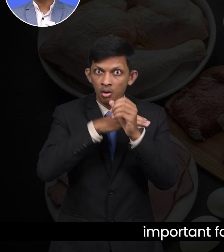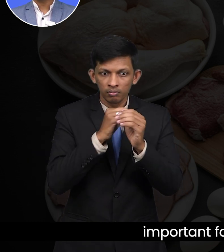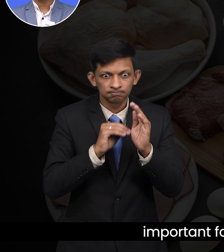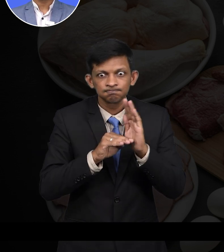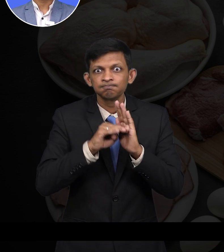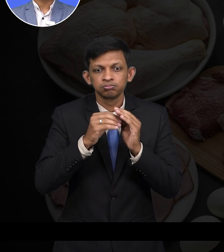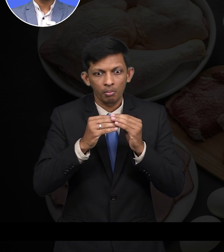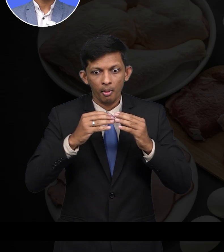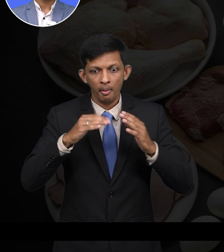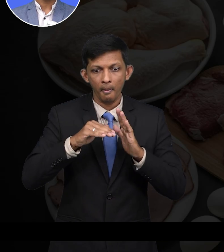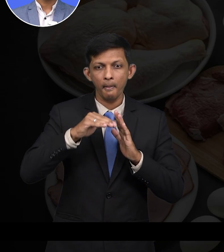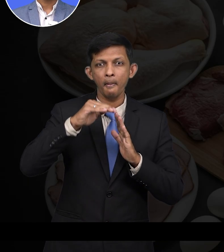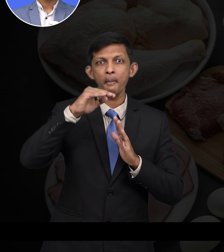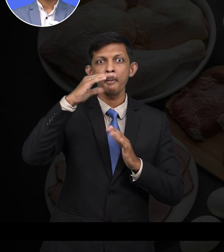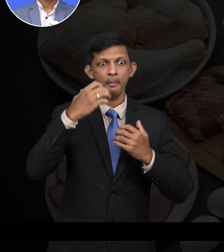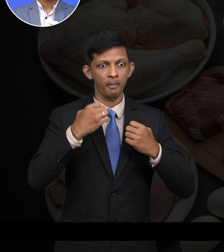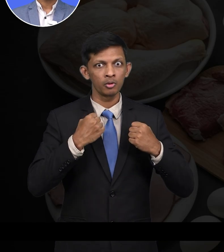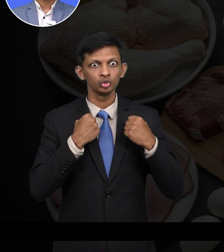and strength of our bones.